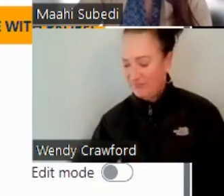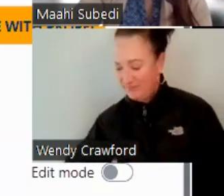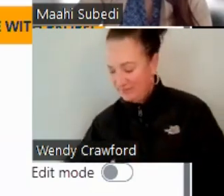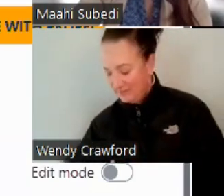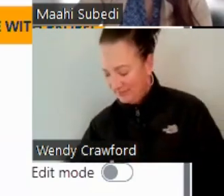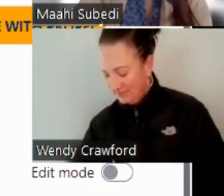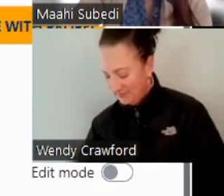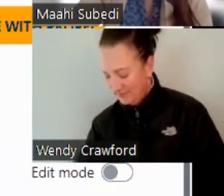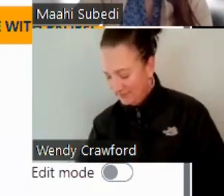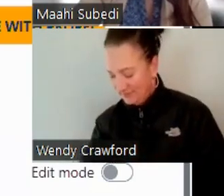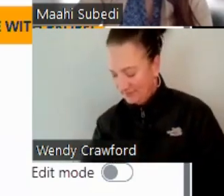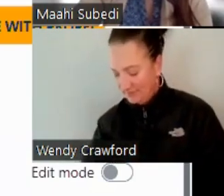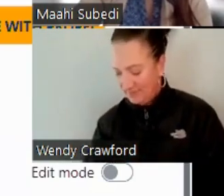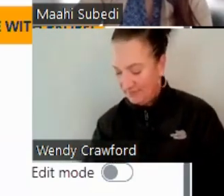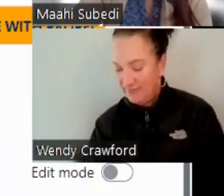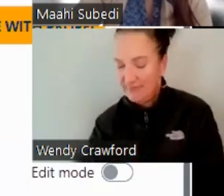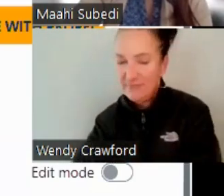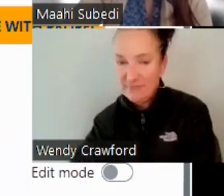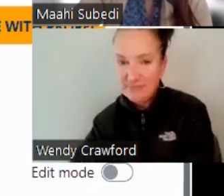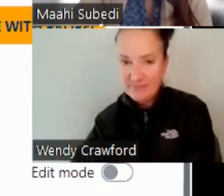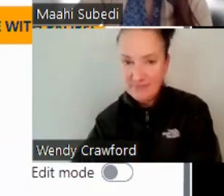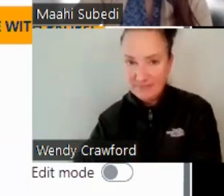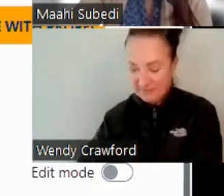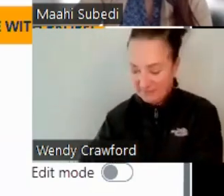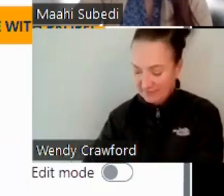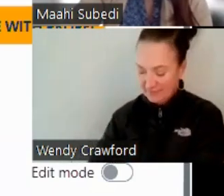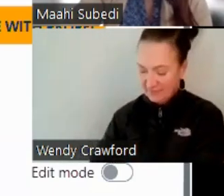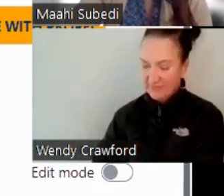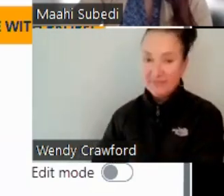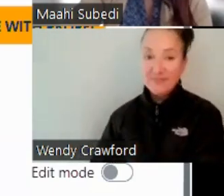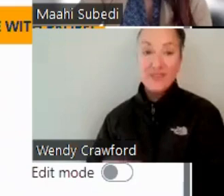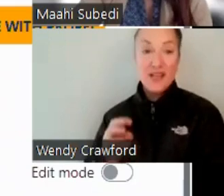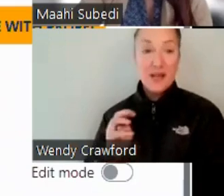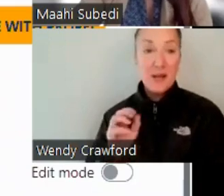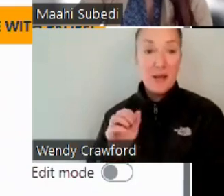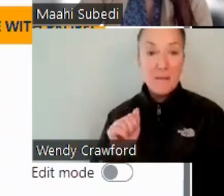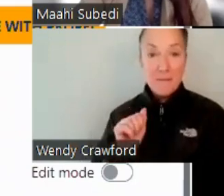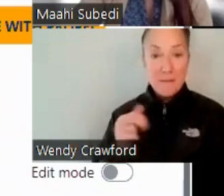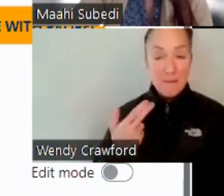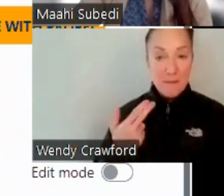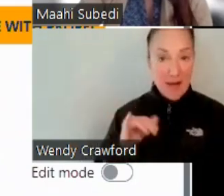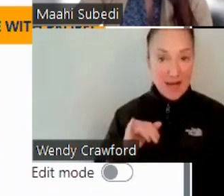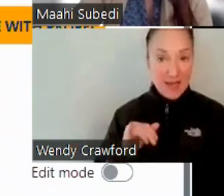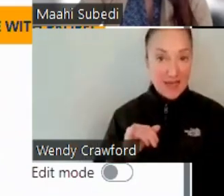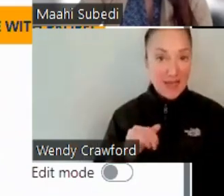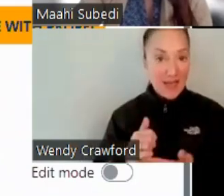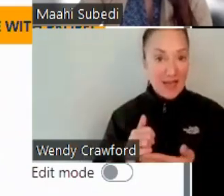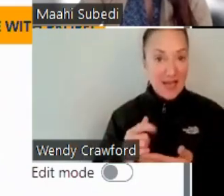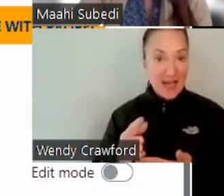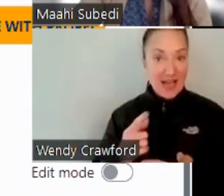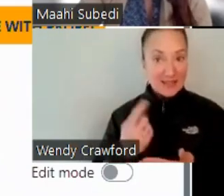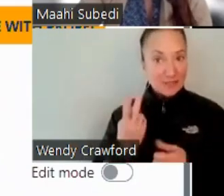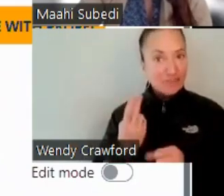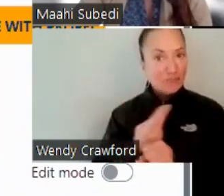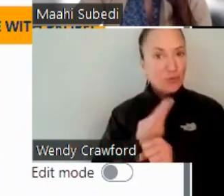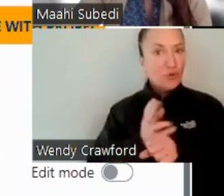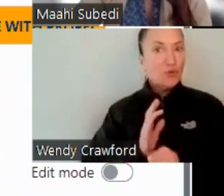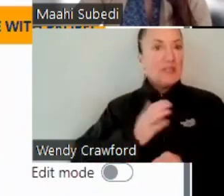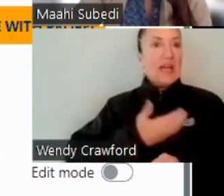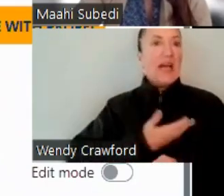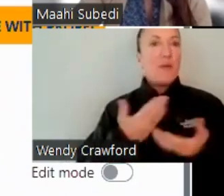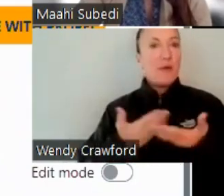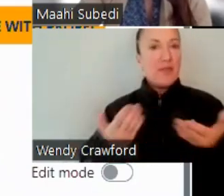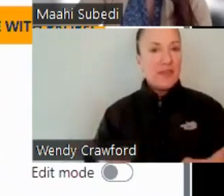second. And Maahi has actually used our material to help her advance her own career, which is very exciting to know that